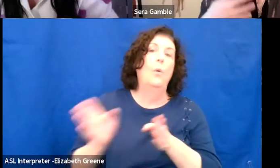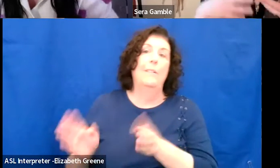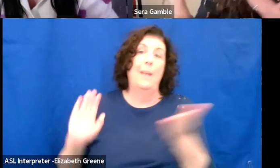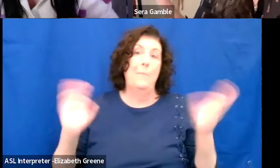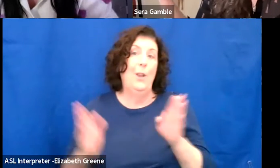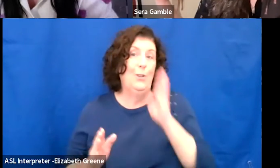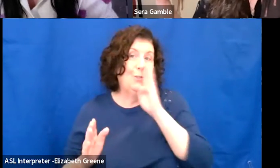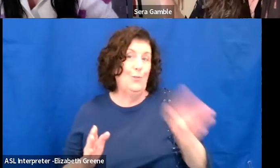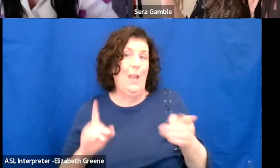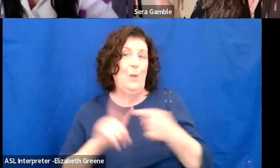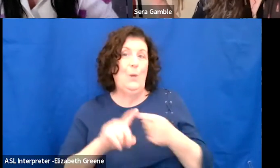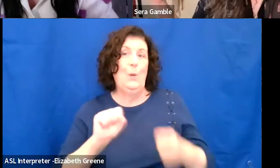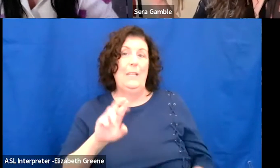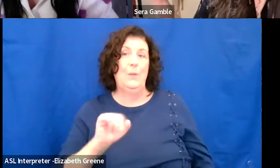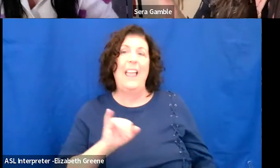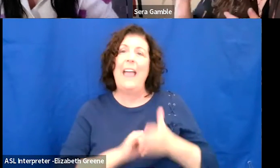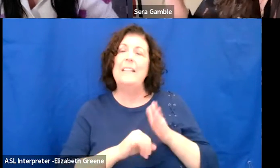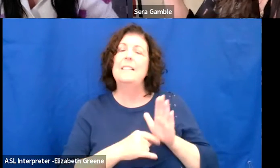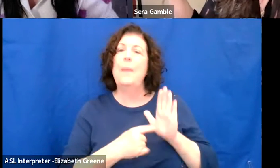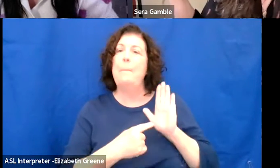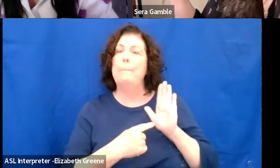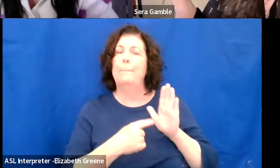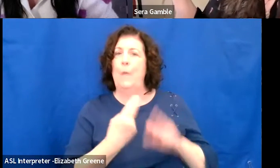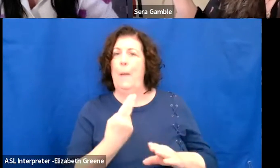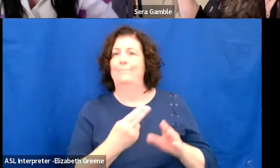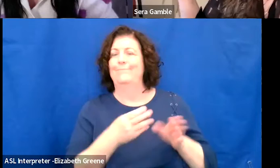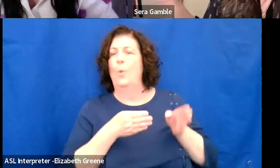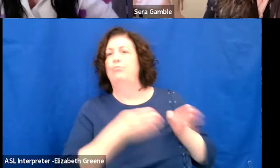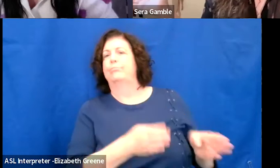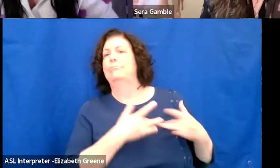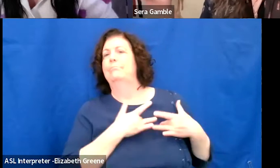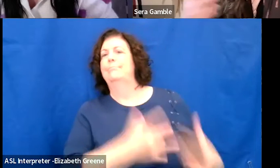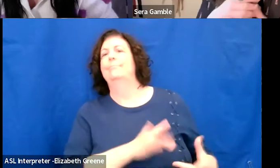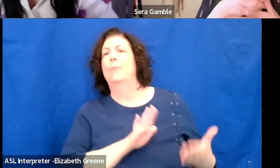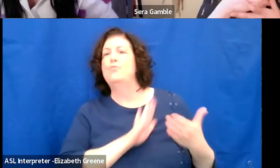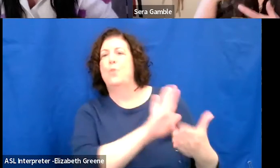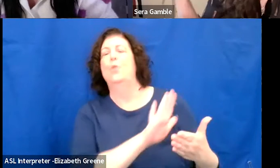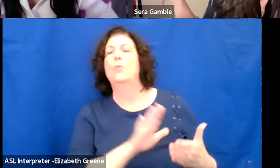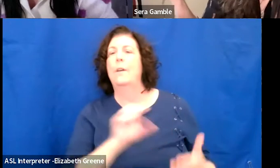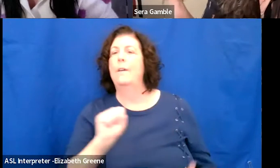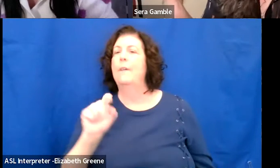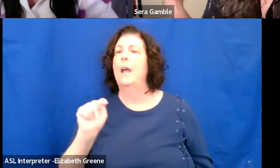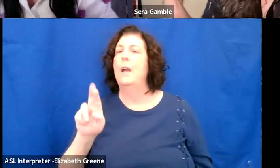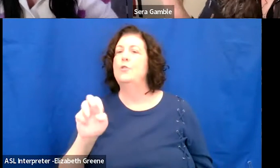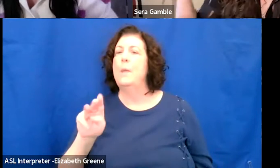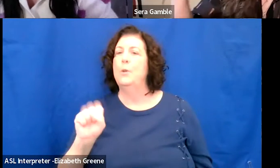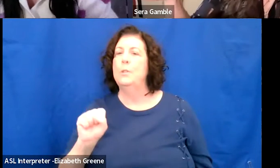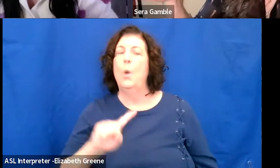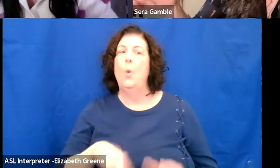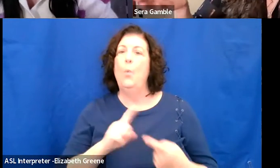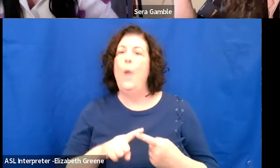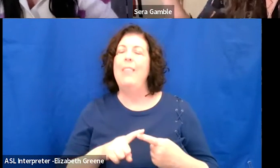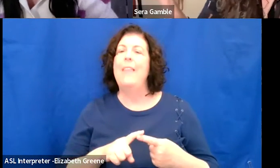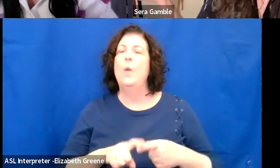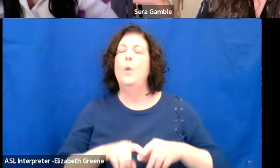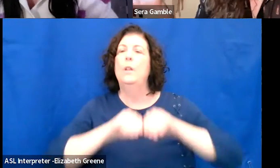that's the model for a streamer, that where you sort of drop all the episodes at once. It was before then more